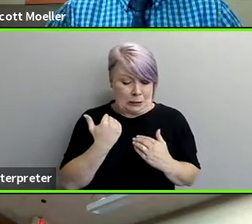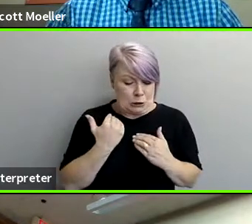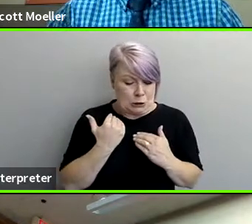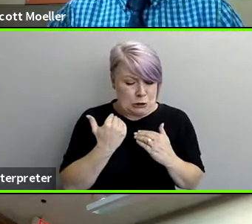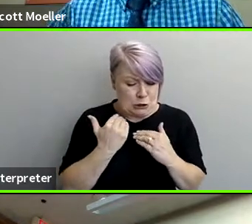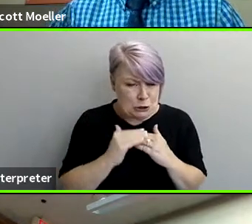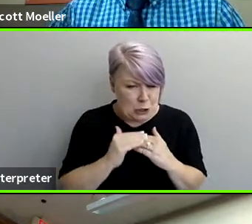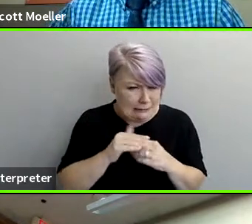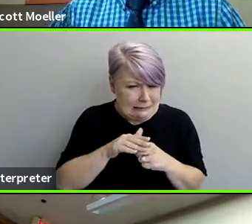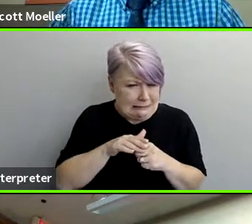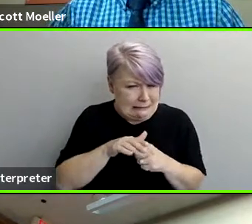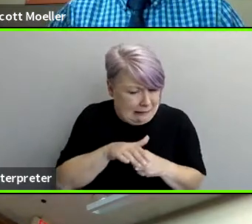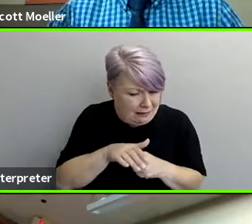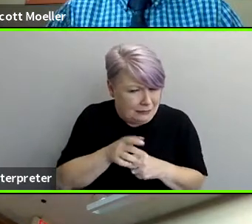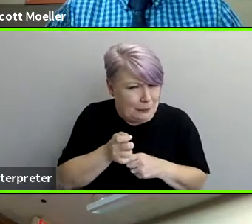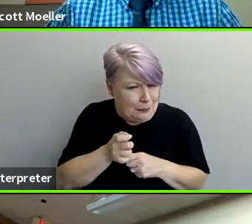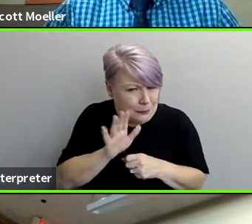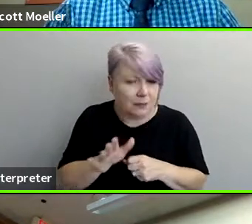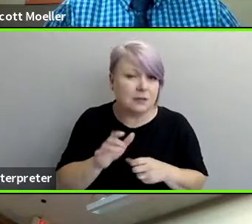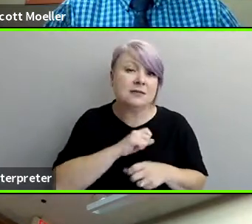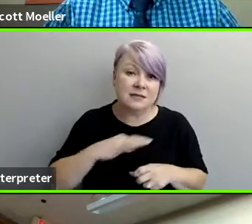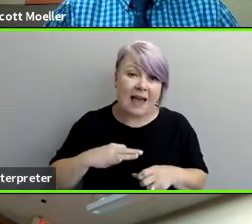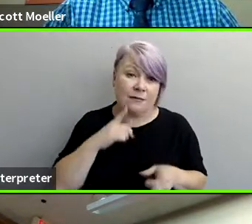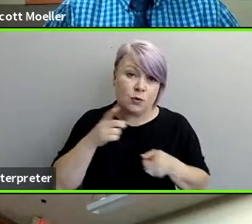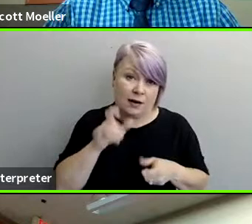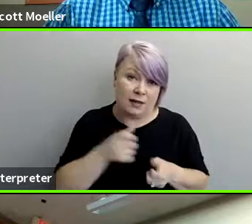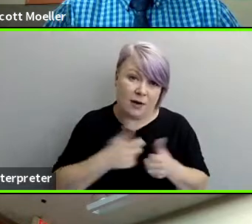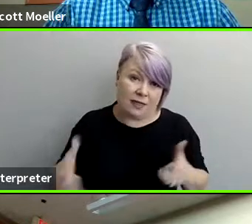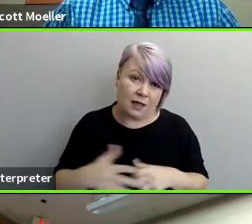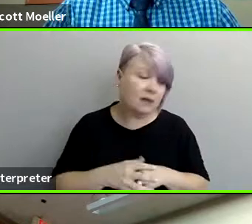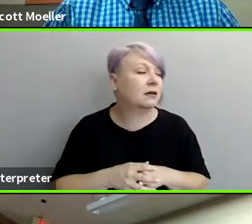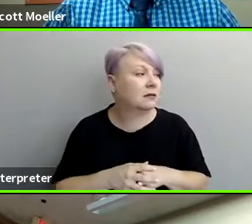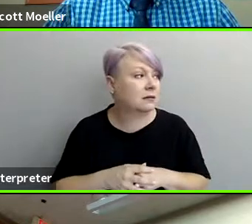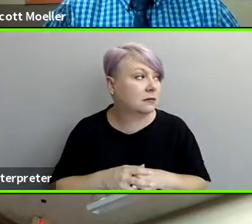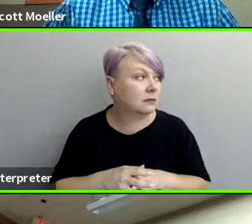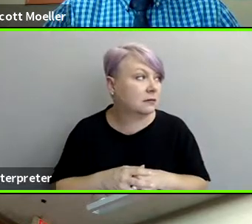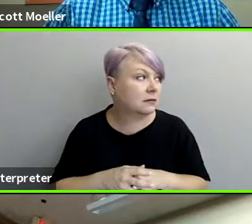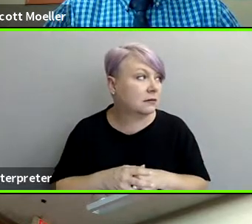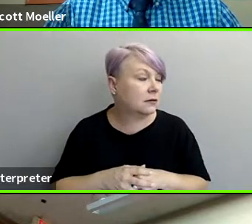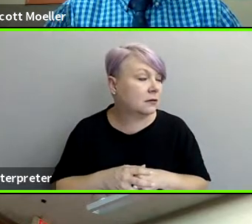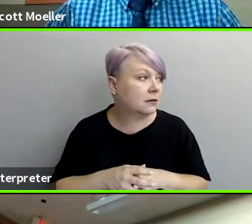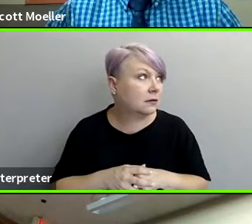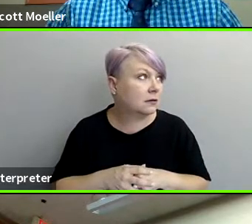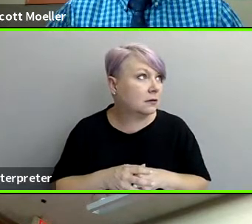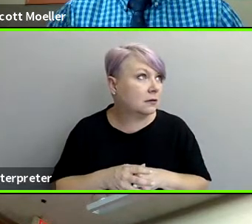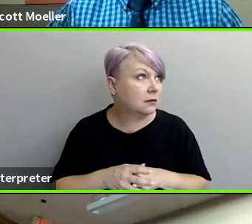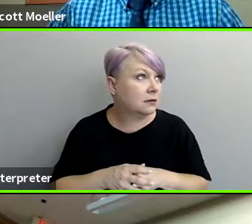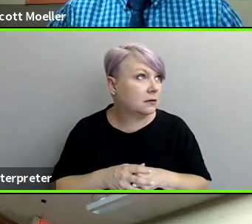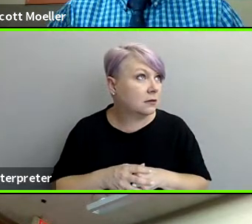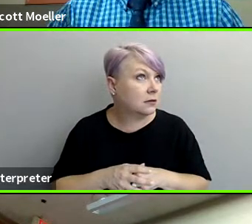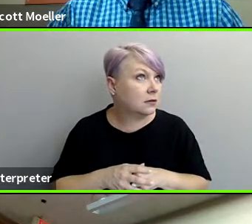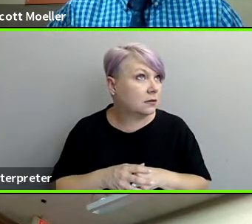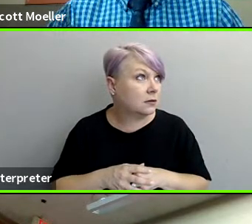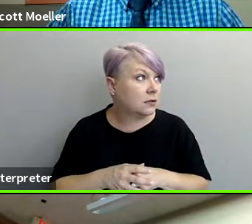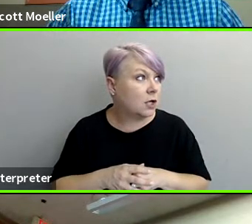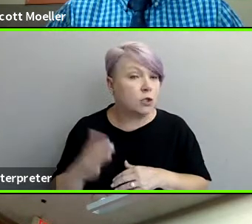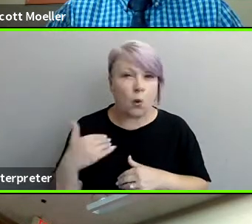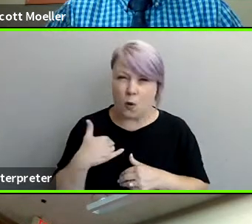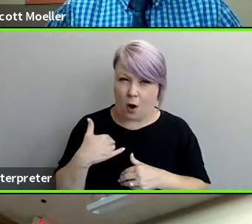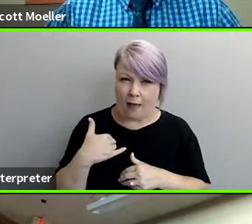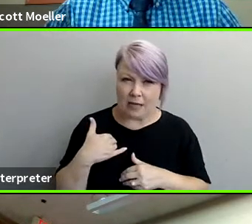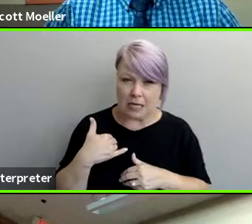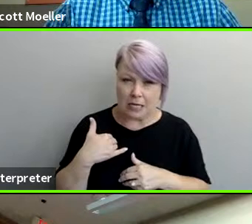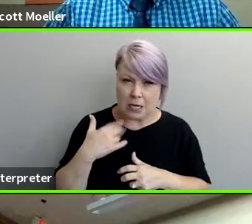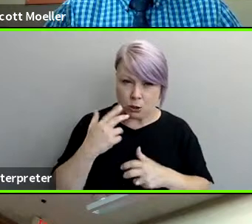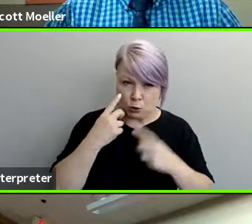the delays that some of our partner districts having in reference to the scheduling and their kids getting maybe to school later